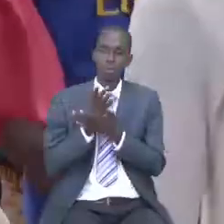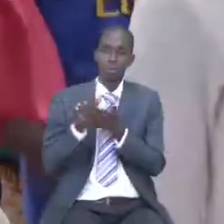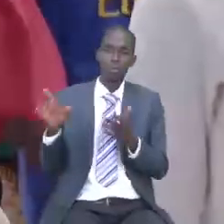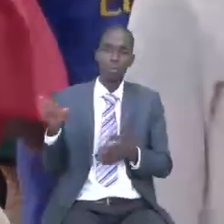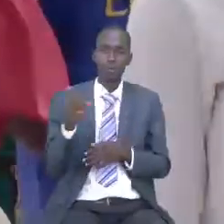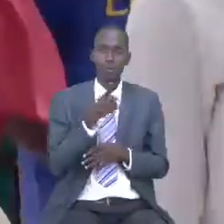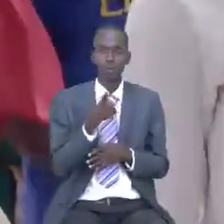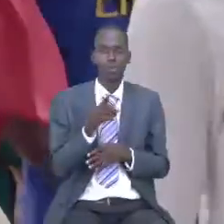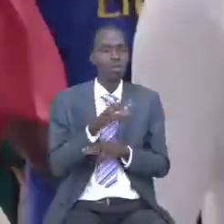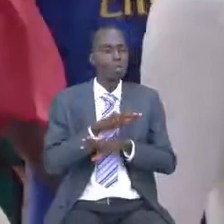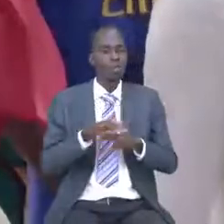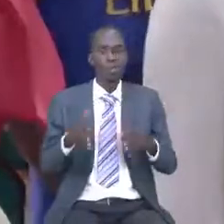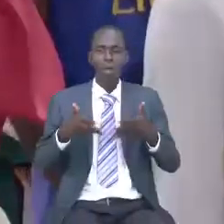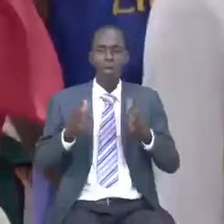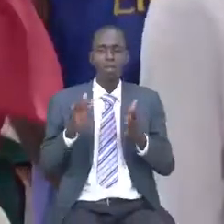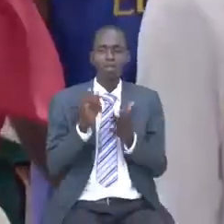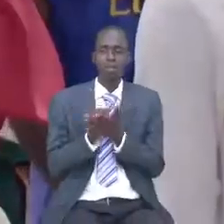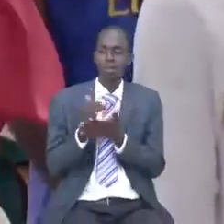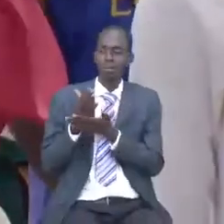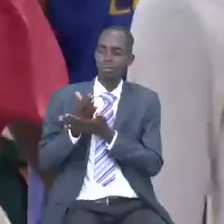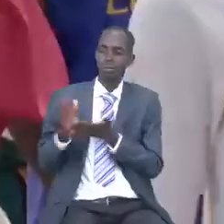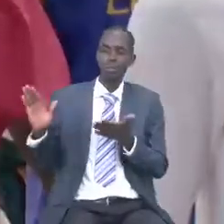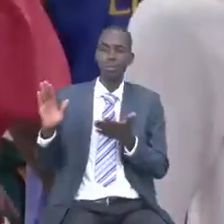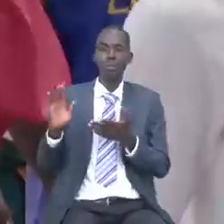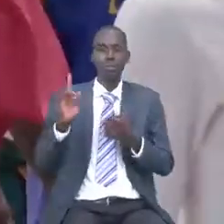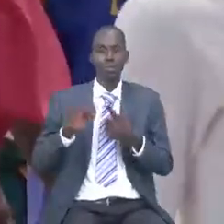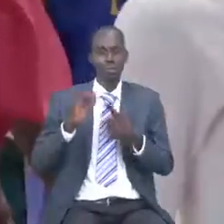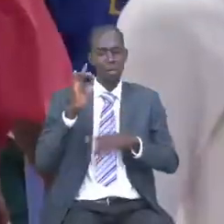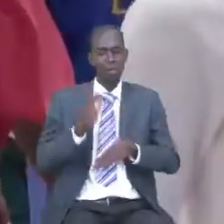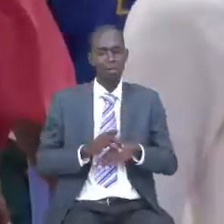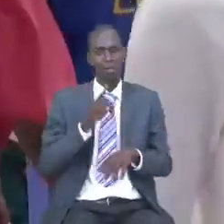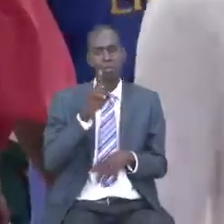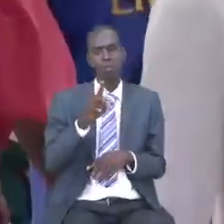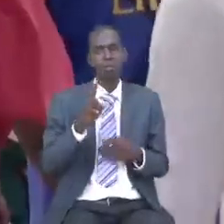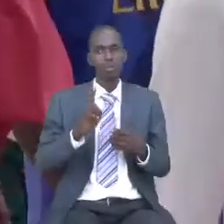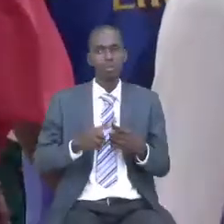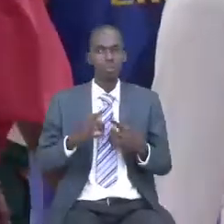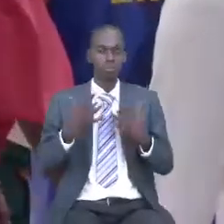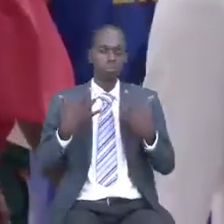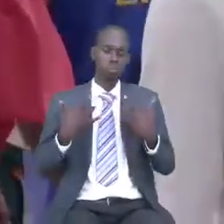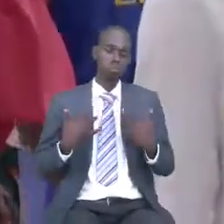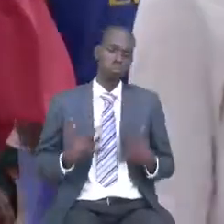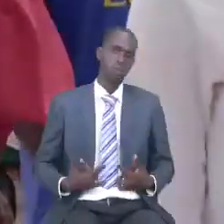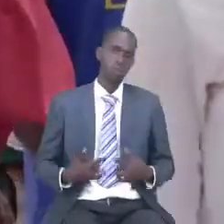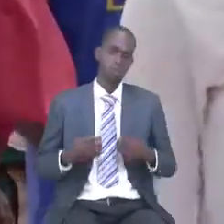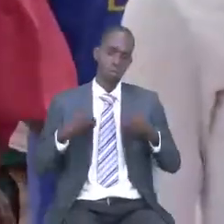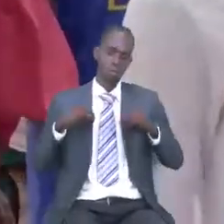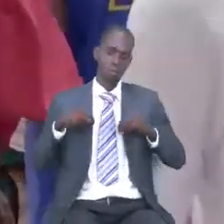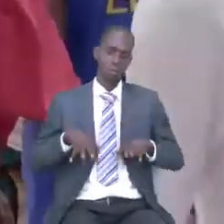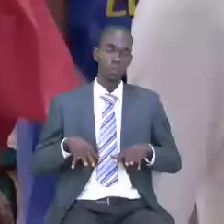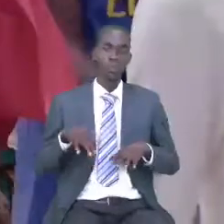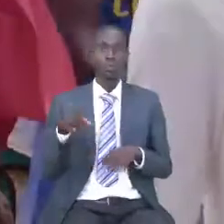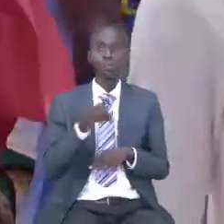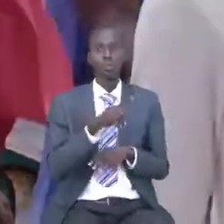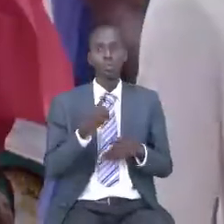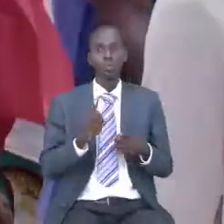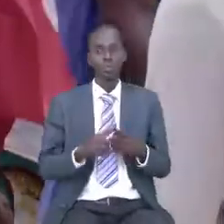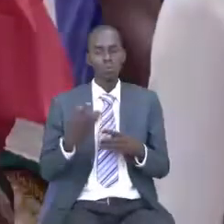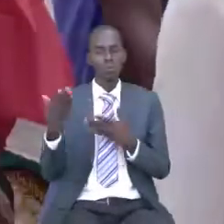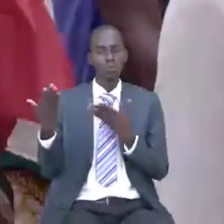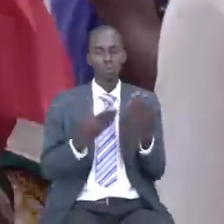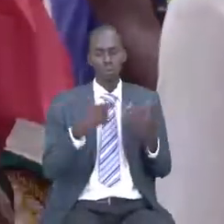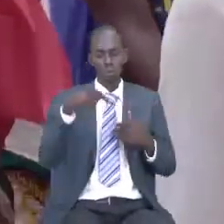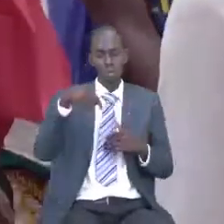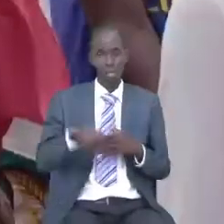don't allow that to depress you, keep you down. That